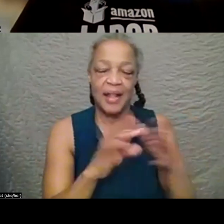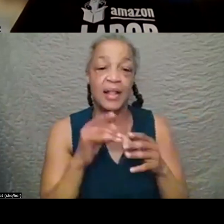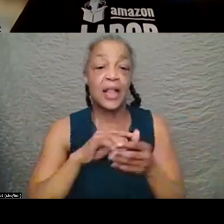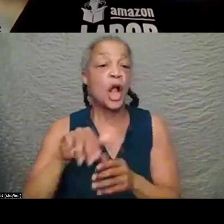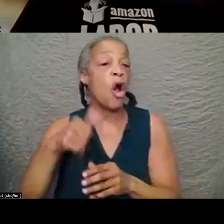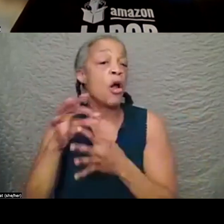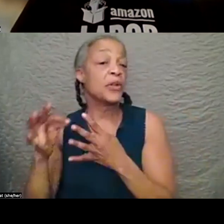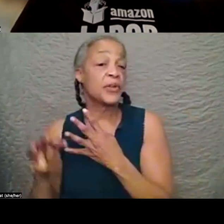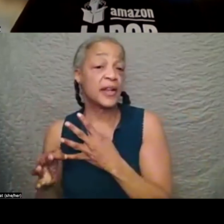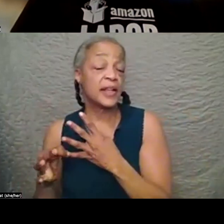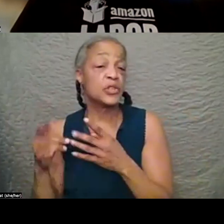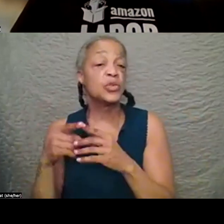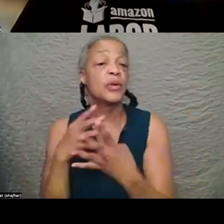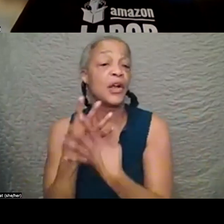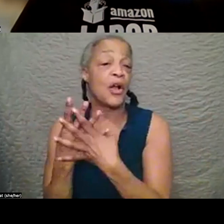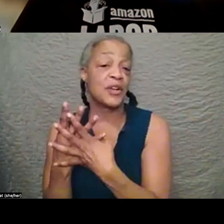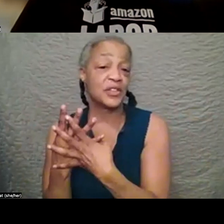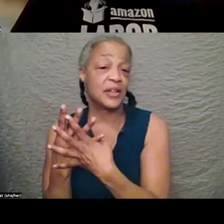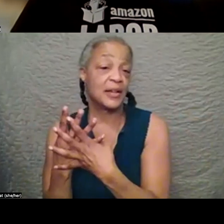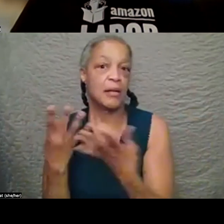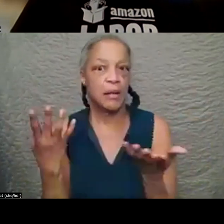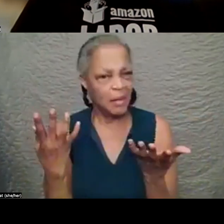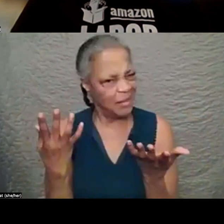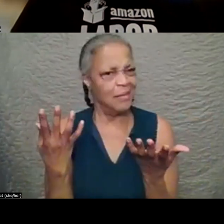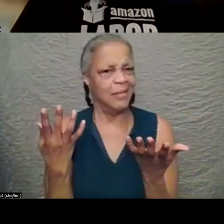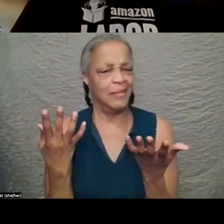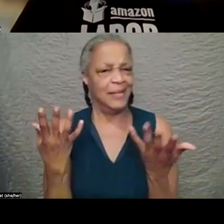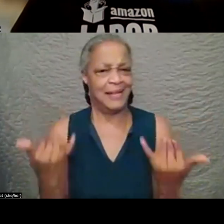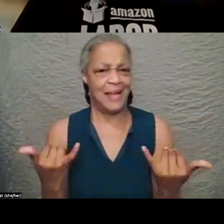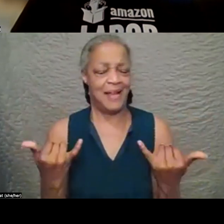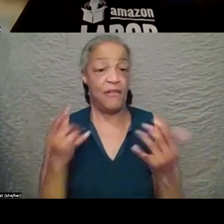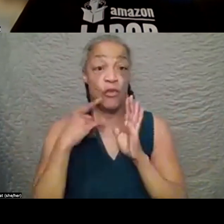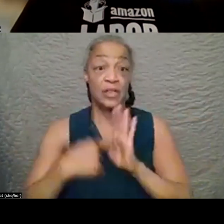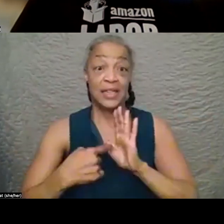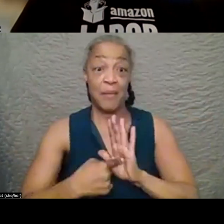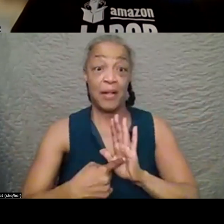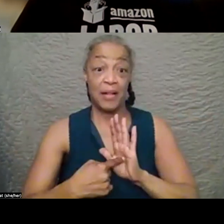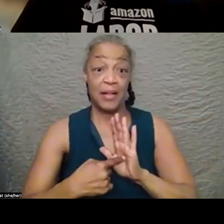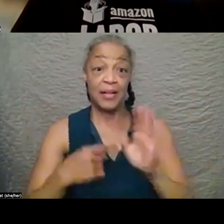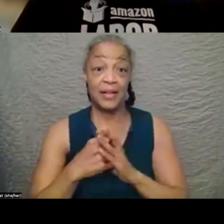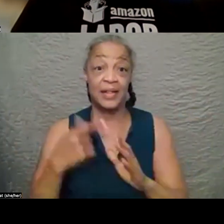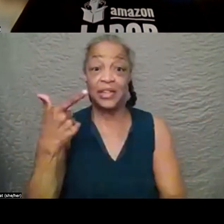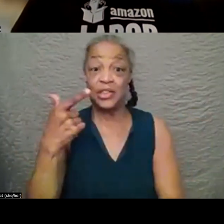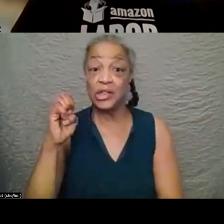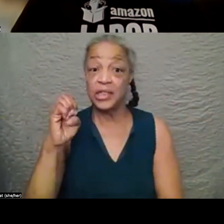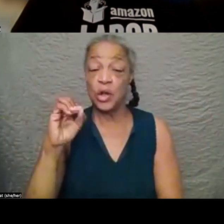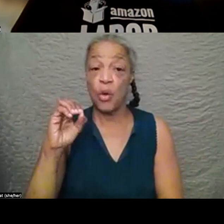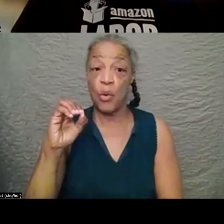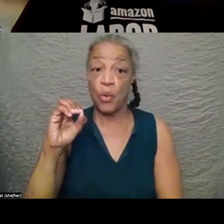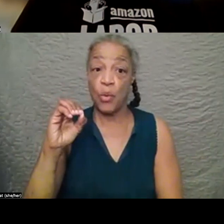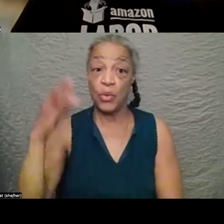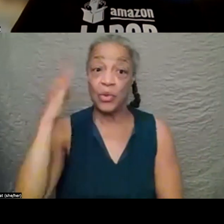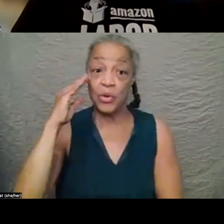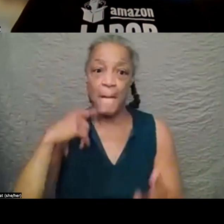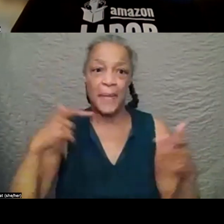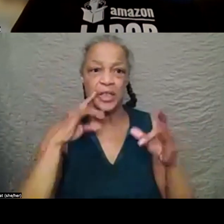to incarceration, right, which ultimately now that's what, for example, even like GEO, right, one of the biggest, most